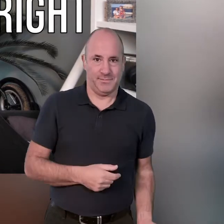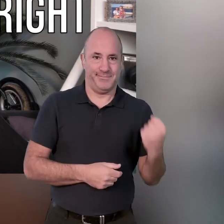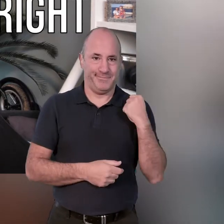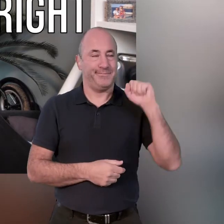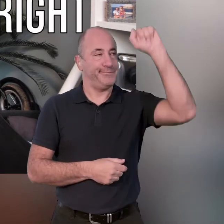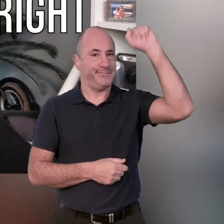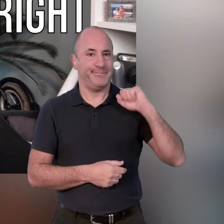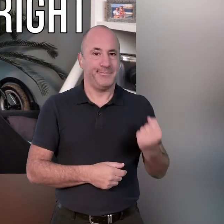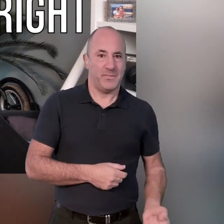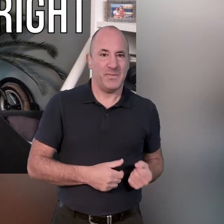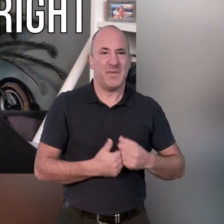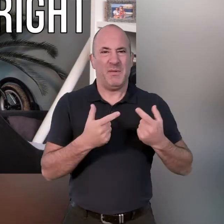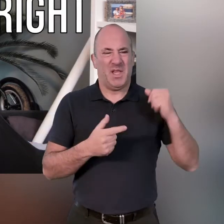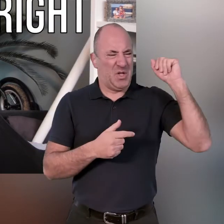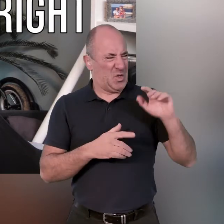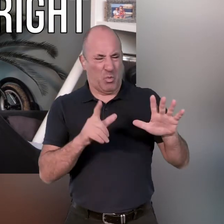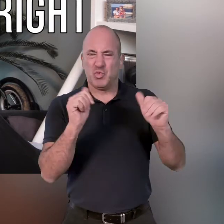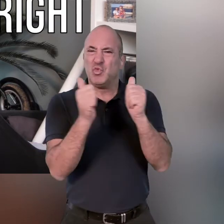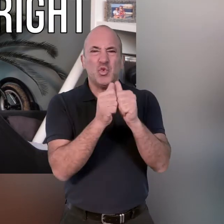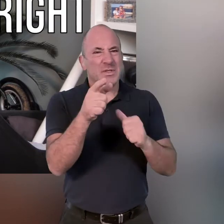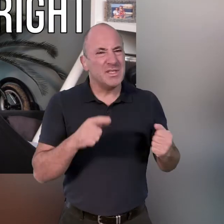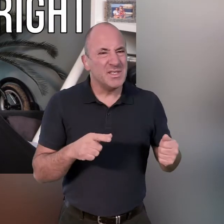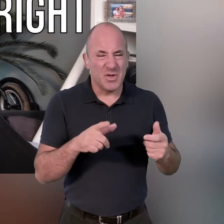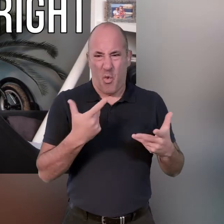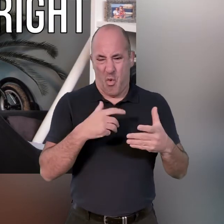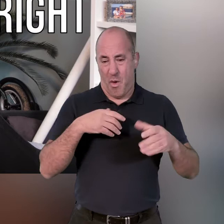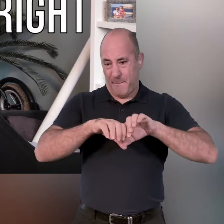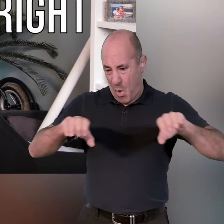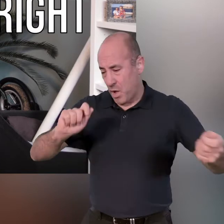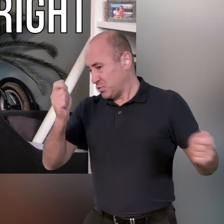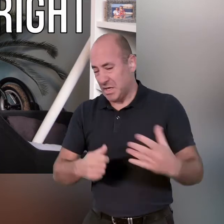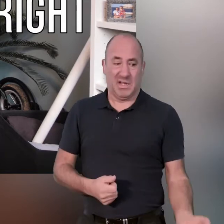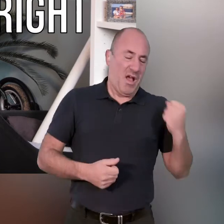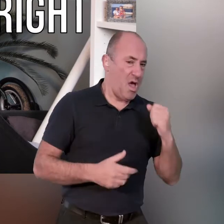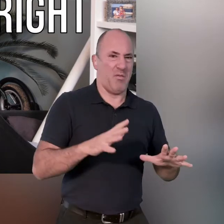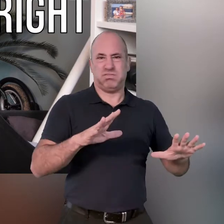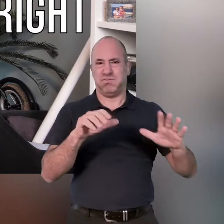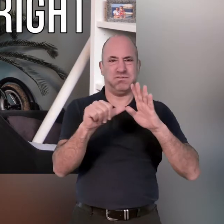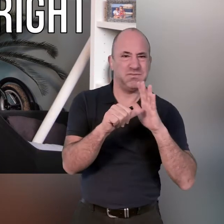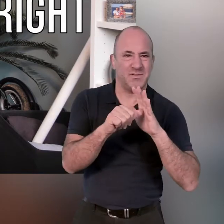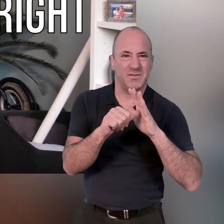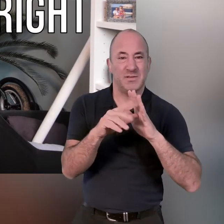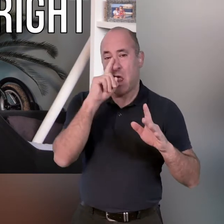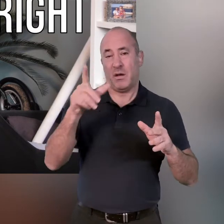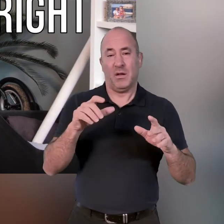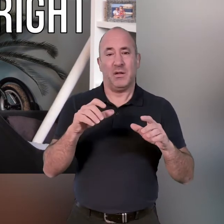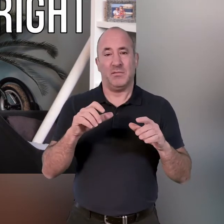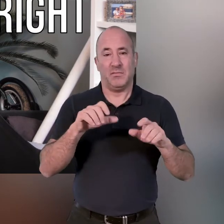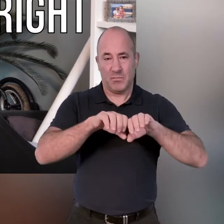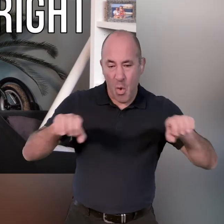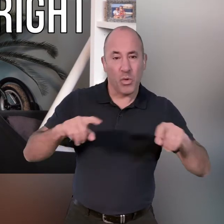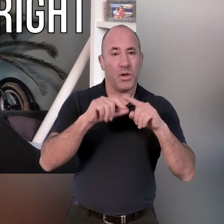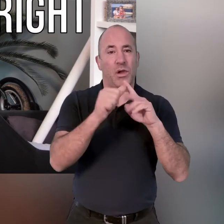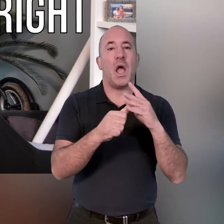overhead press. So maybe this exercise isn't quite right for you. That transition might be a bit too difficult. So you go from one cardio